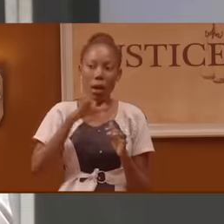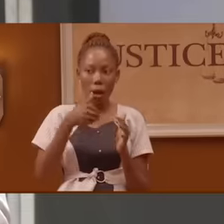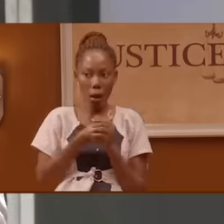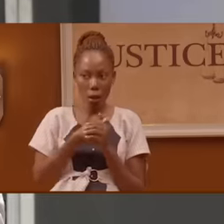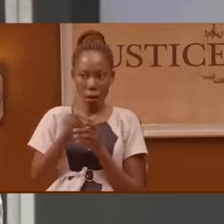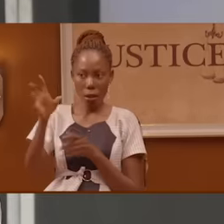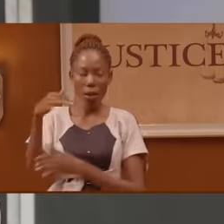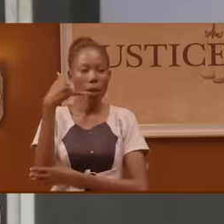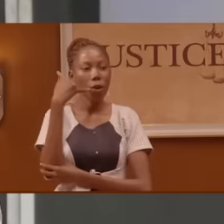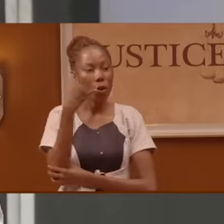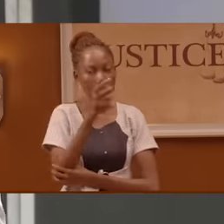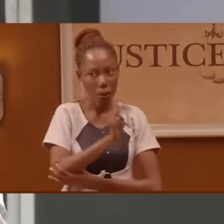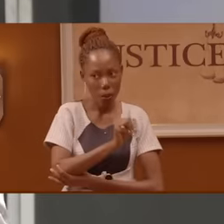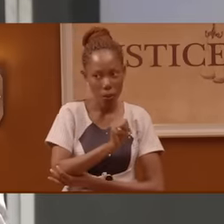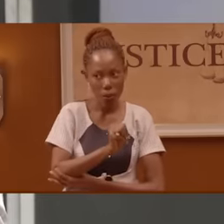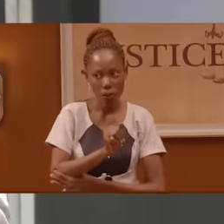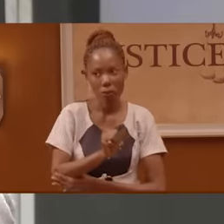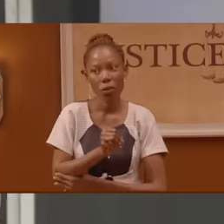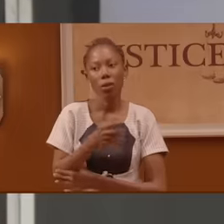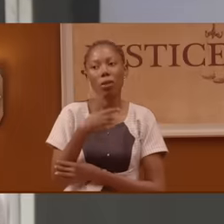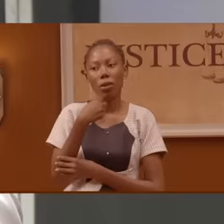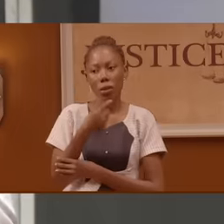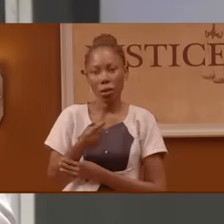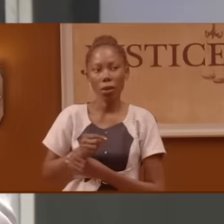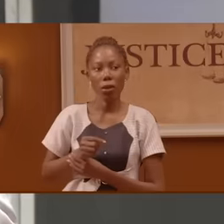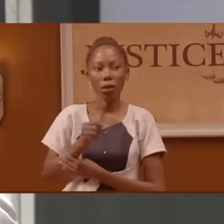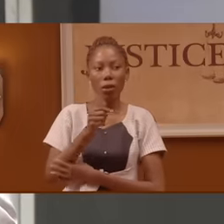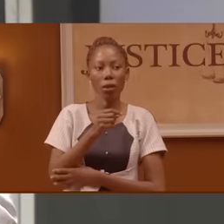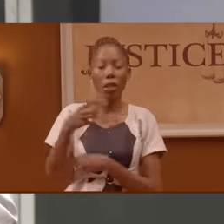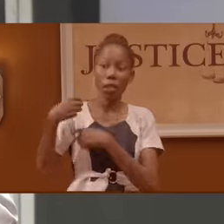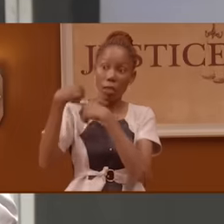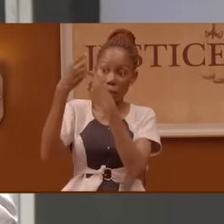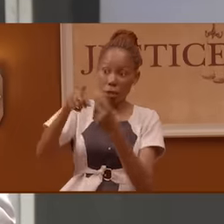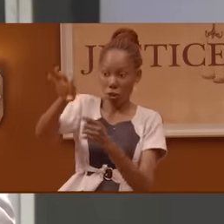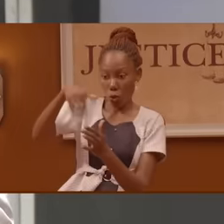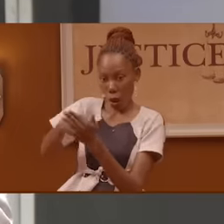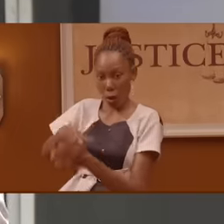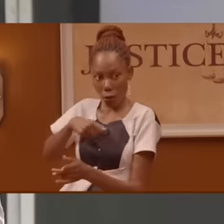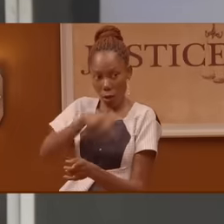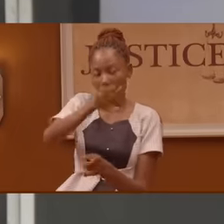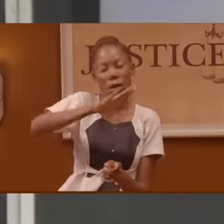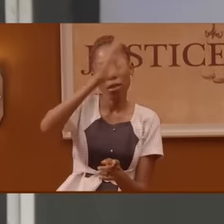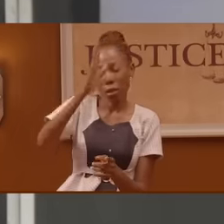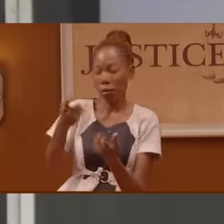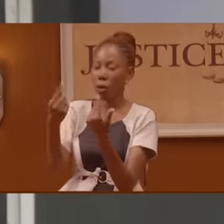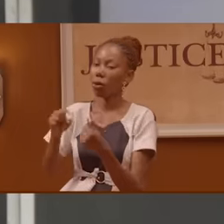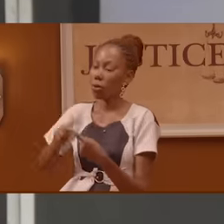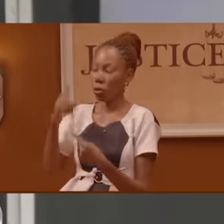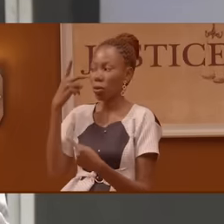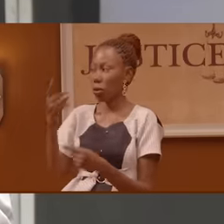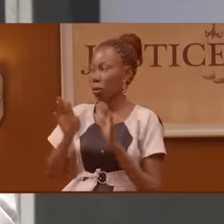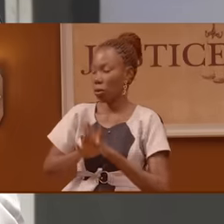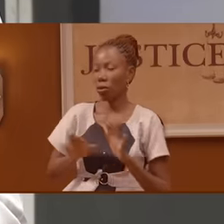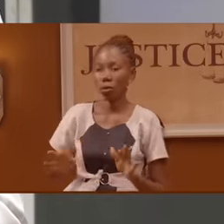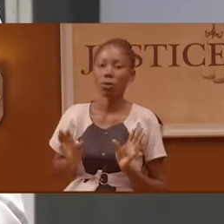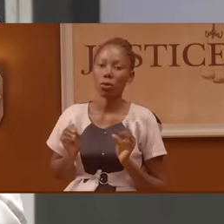I still call him. That let's talk about the welfare. Has he come around to check the children? Never. He doesn't even make attempts.